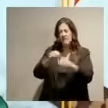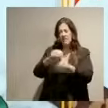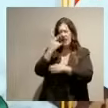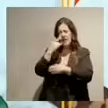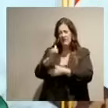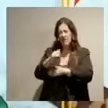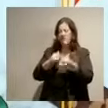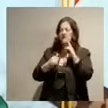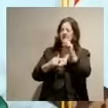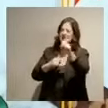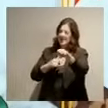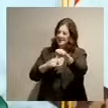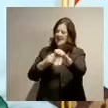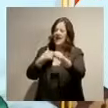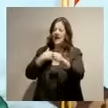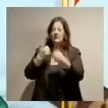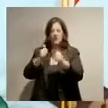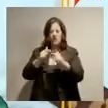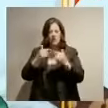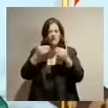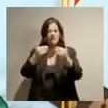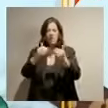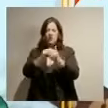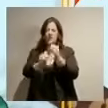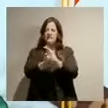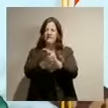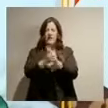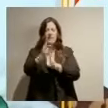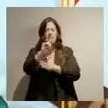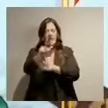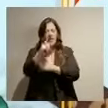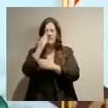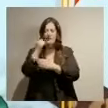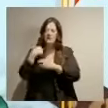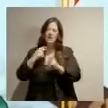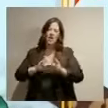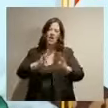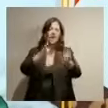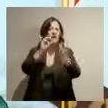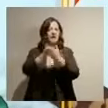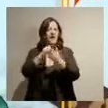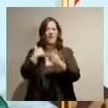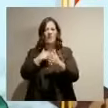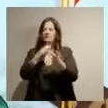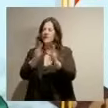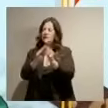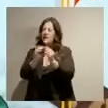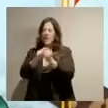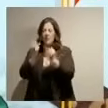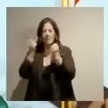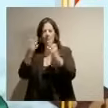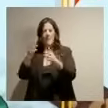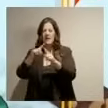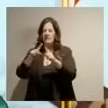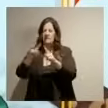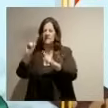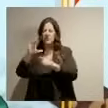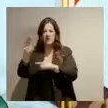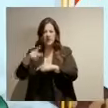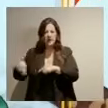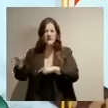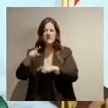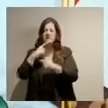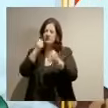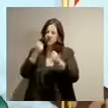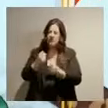That's why I'm moving forward with this trailer bill. Let's go. Let's so you're move hearing this from along. Them. We've been meeting with everybody on this. Strong opinions